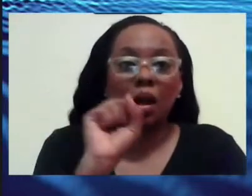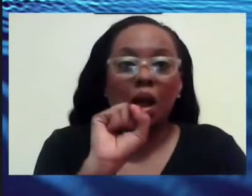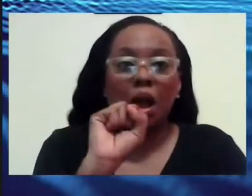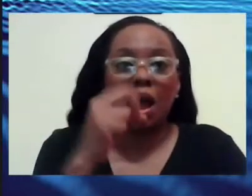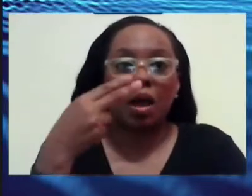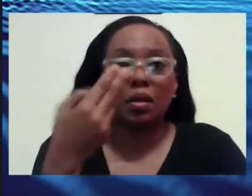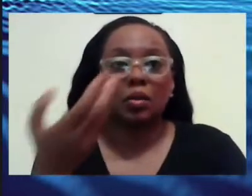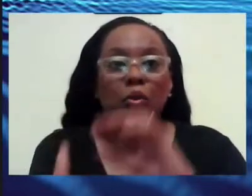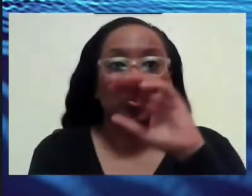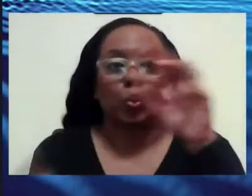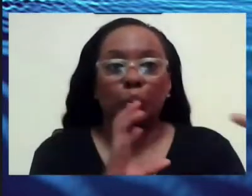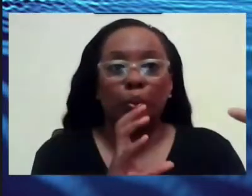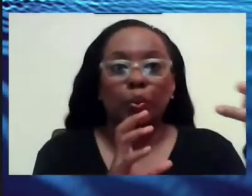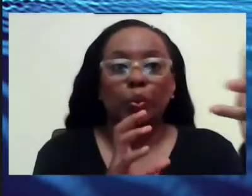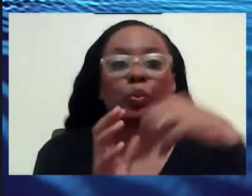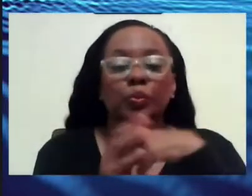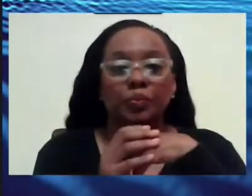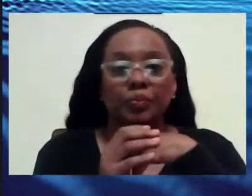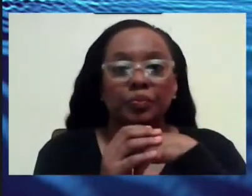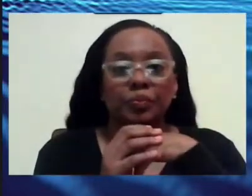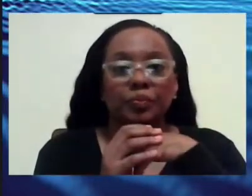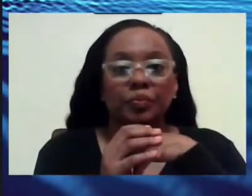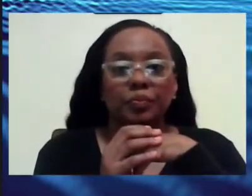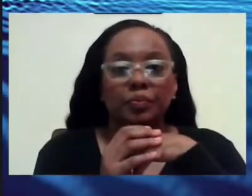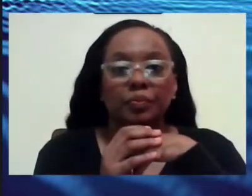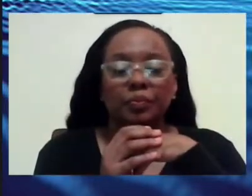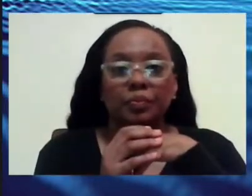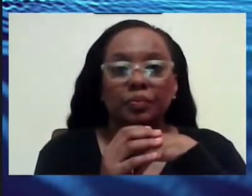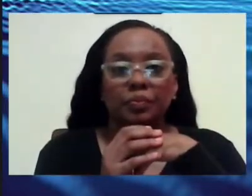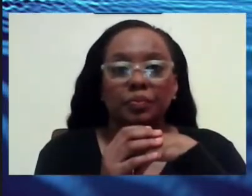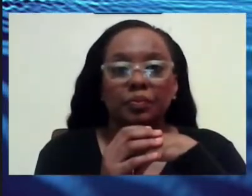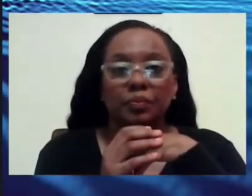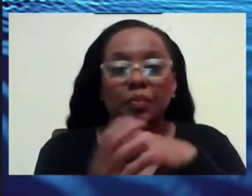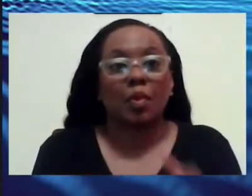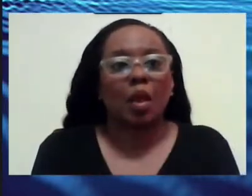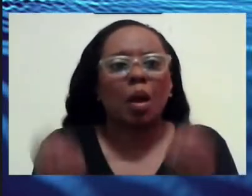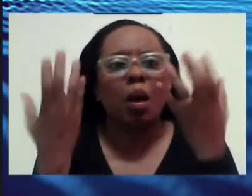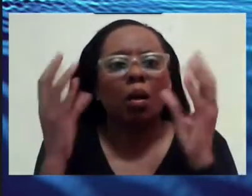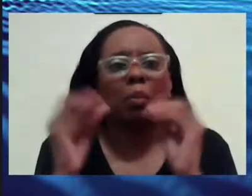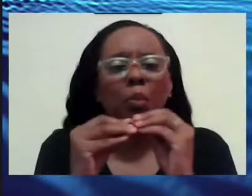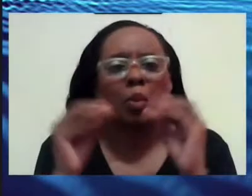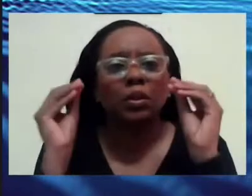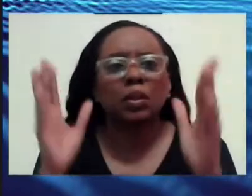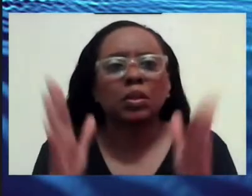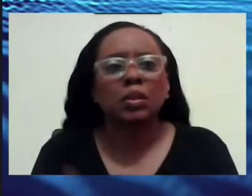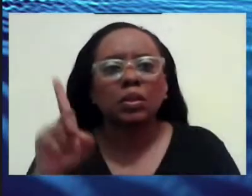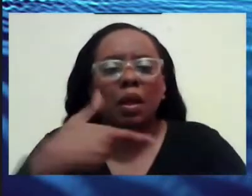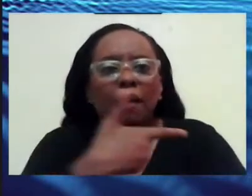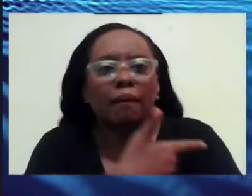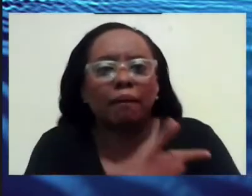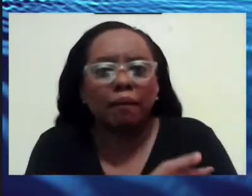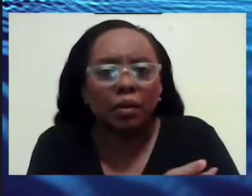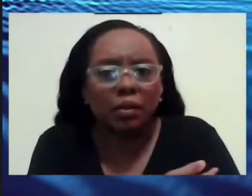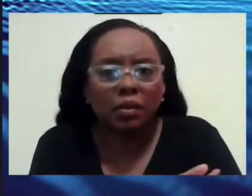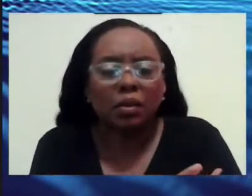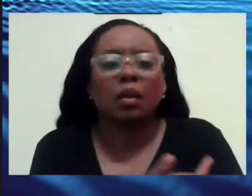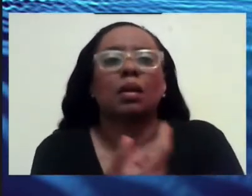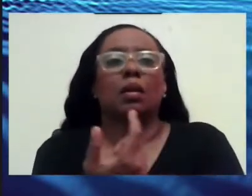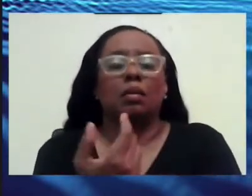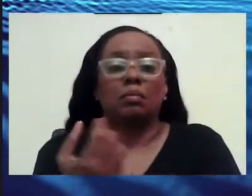also had the break in between, but how many more teachers are to be vaccinated, and how much is because of reluctance